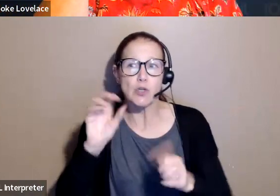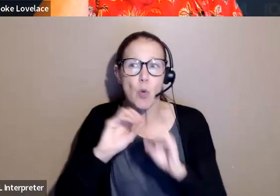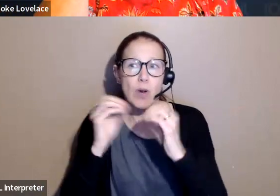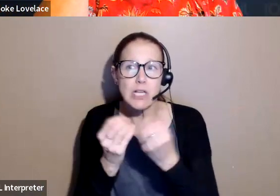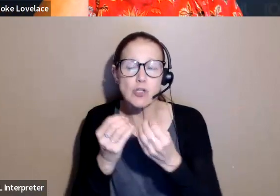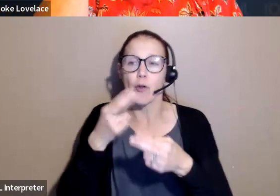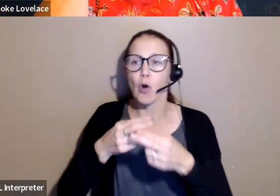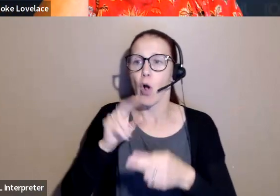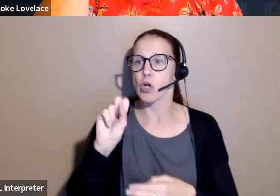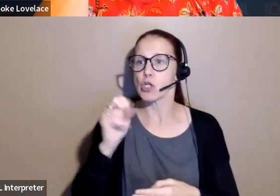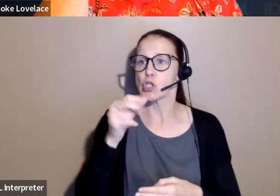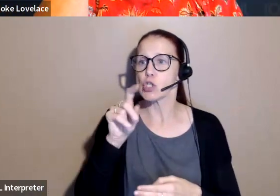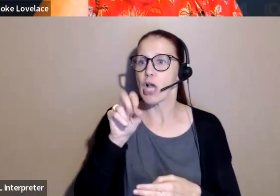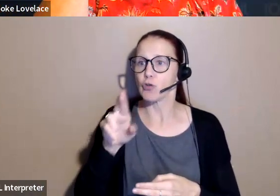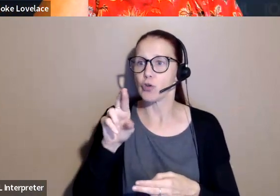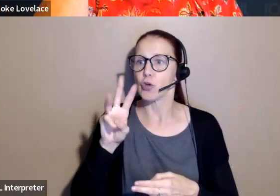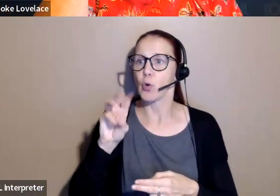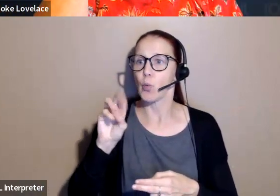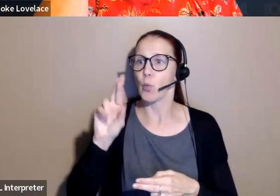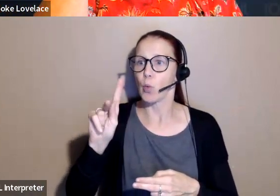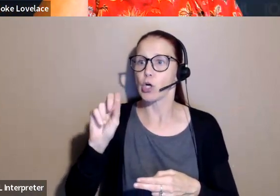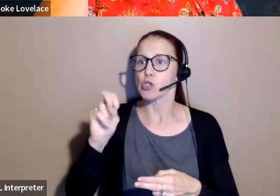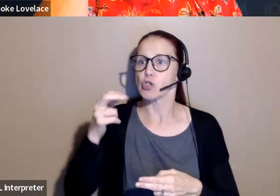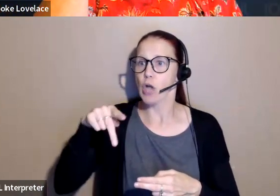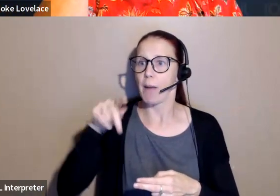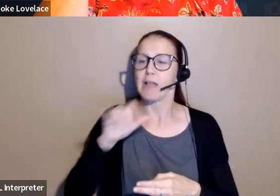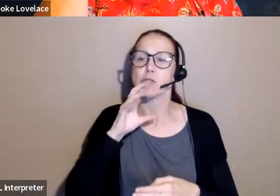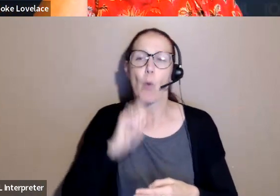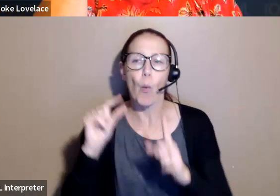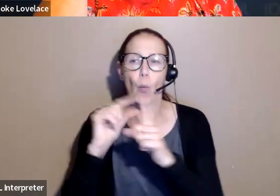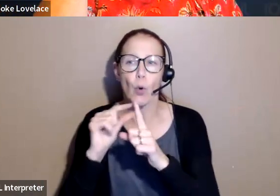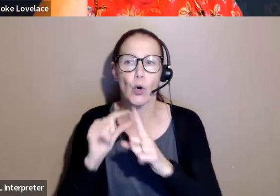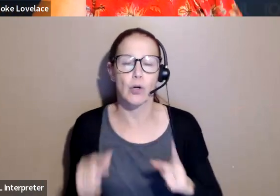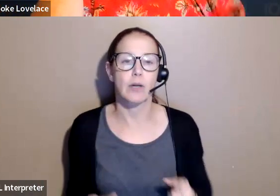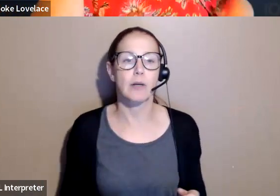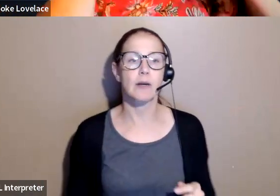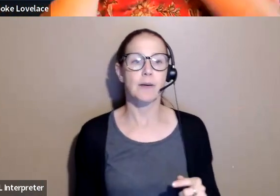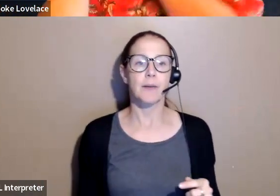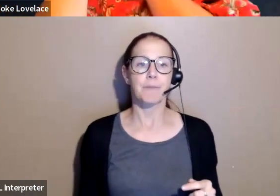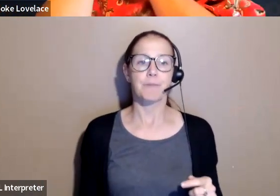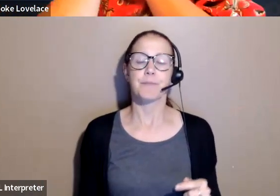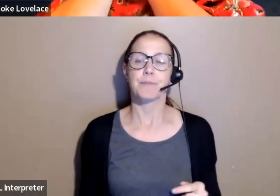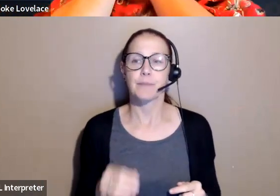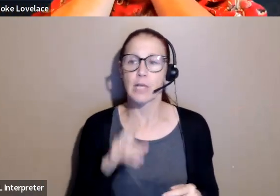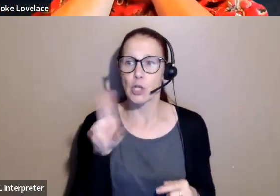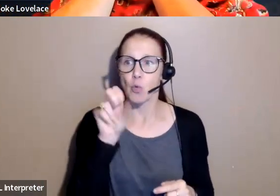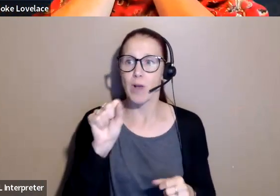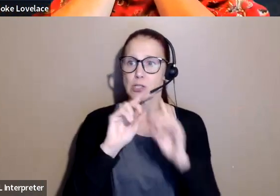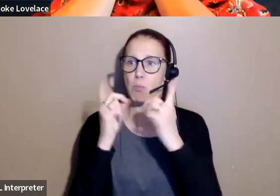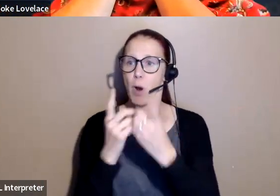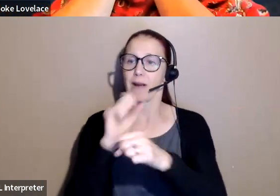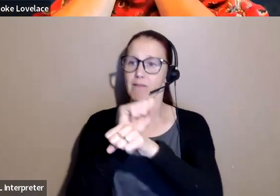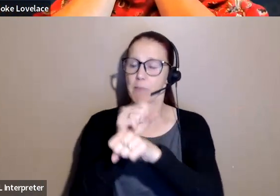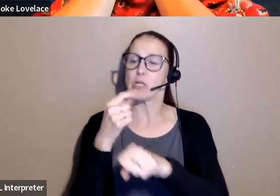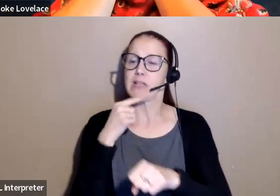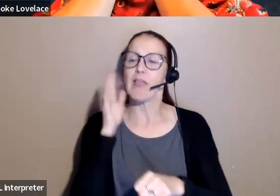sheltered workshop, is the old term for it. So the U.S. Department of Labor has said that they're